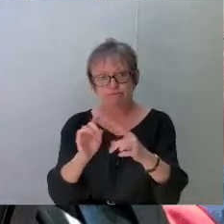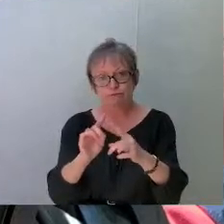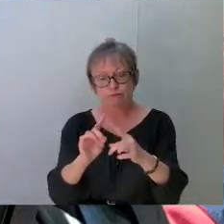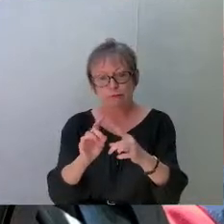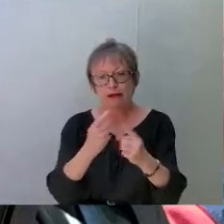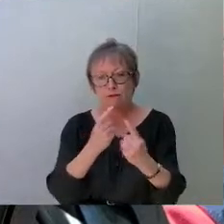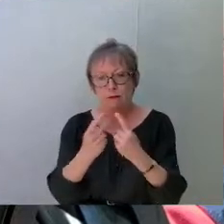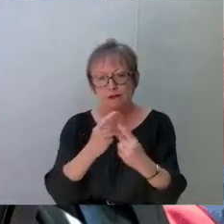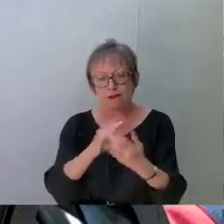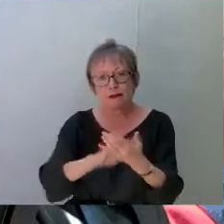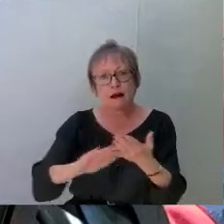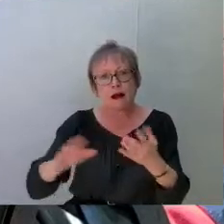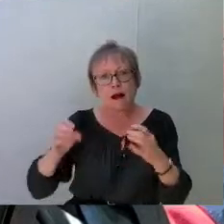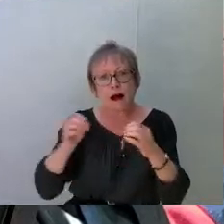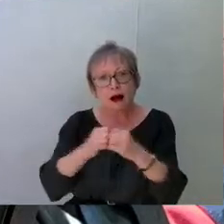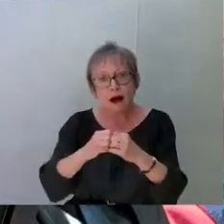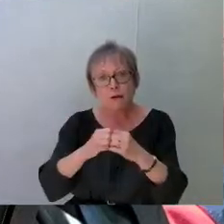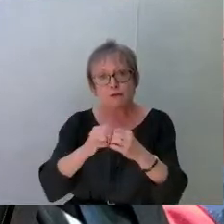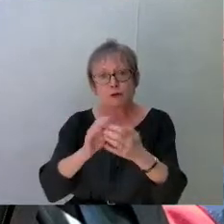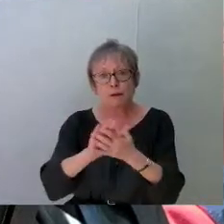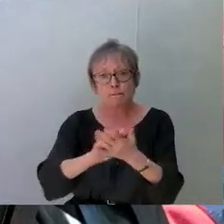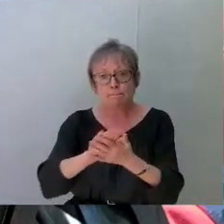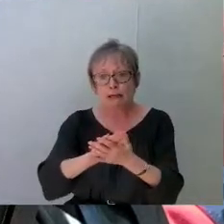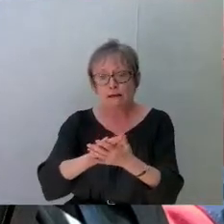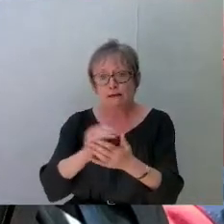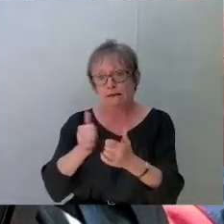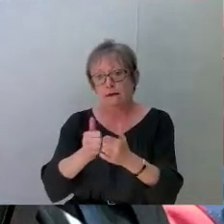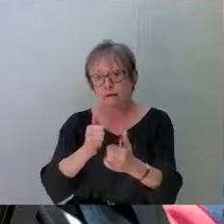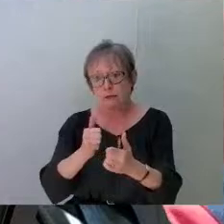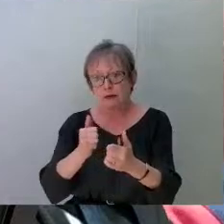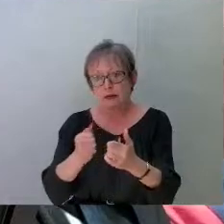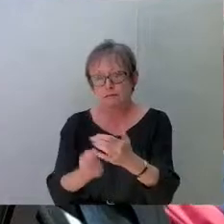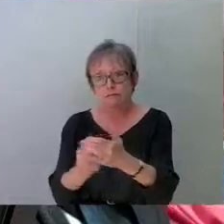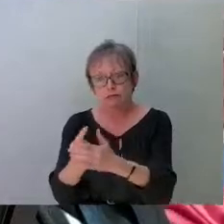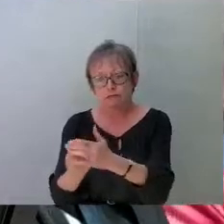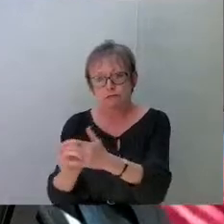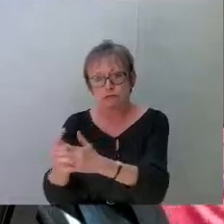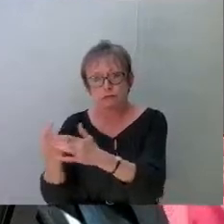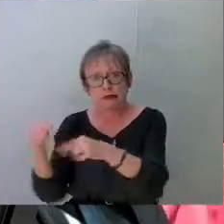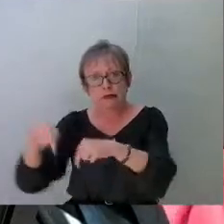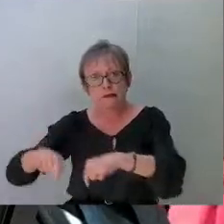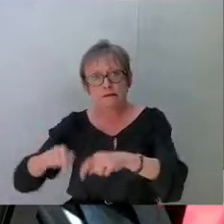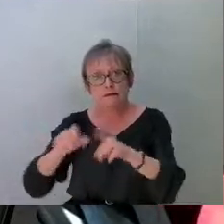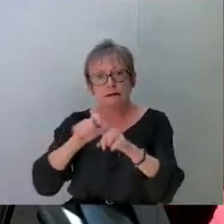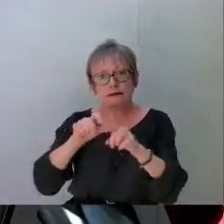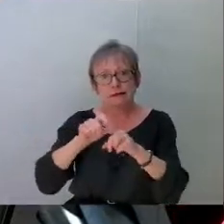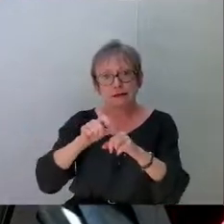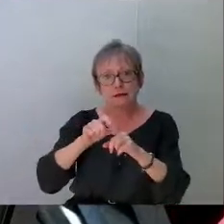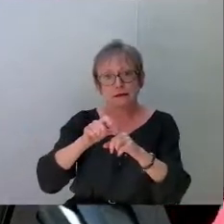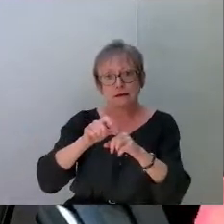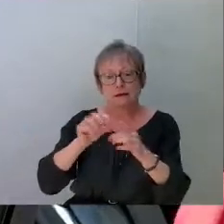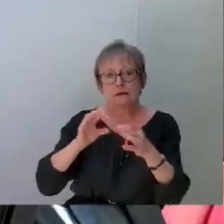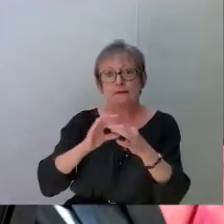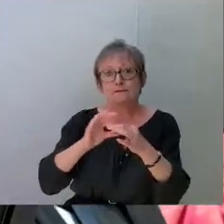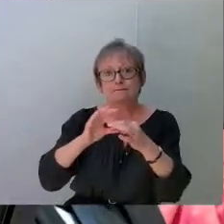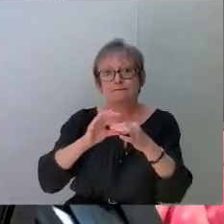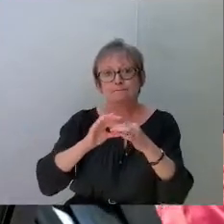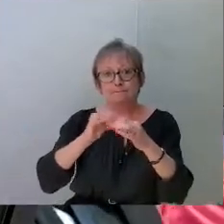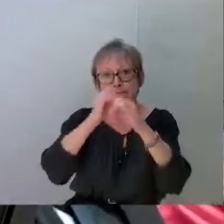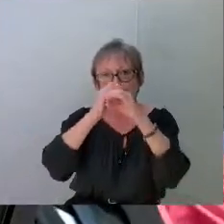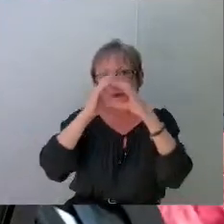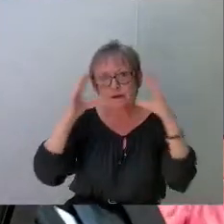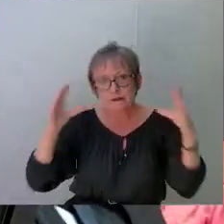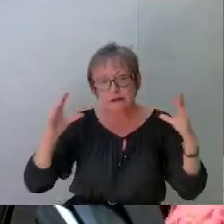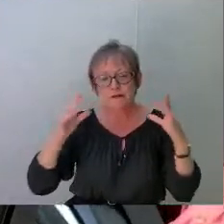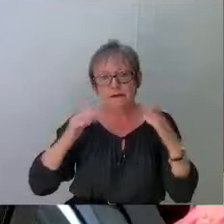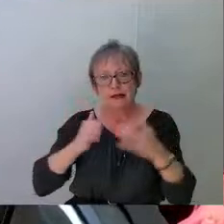to anchor more of the unicorn companies that we develop here in Dundee in our city, with an ultimate vision to